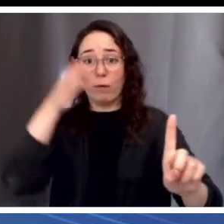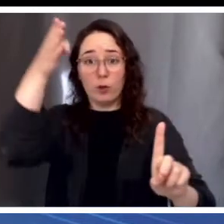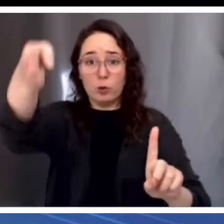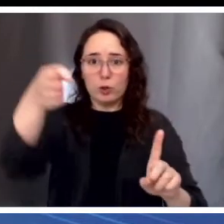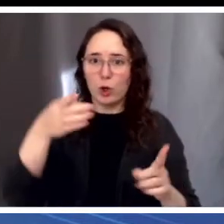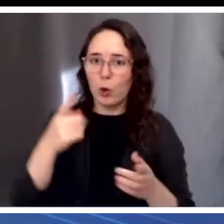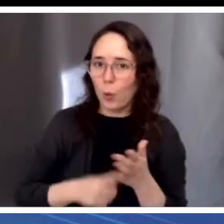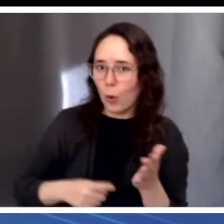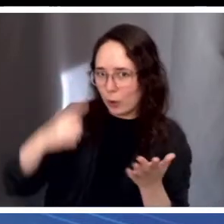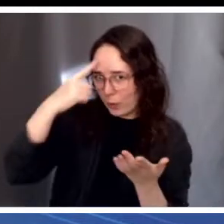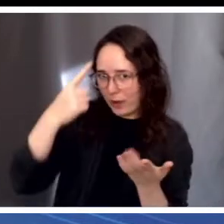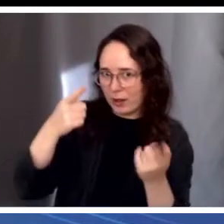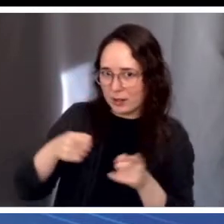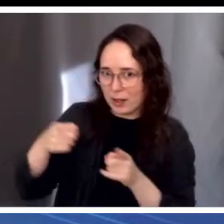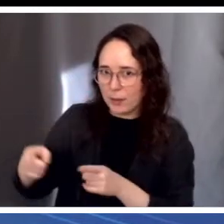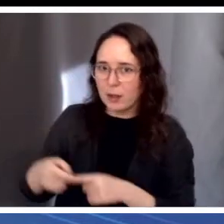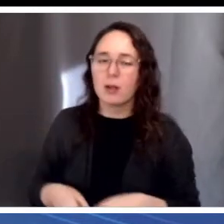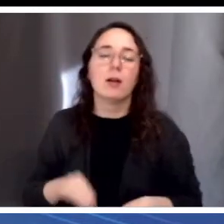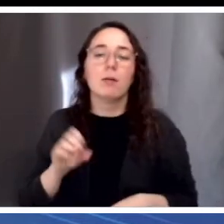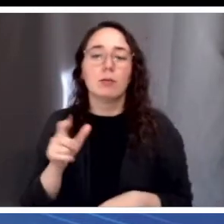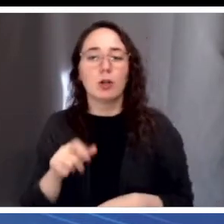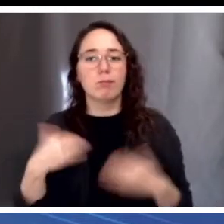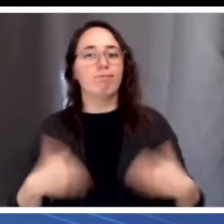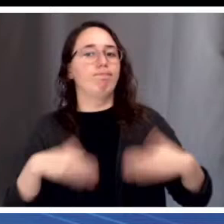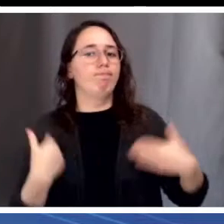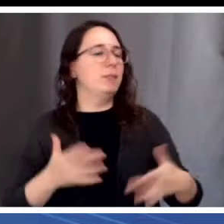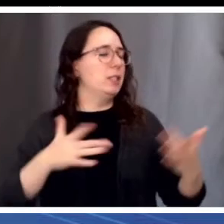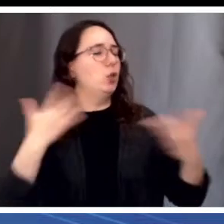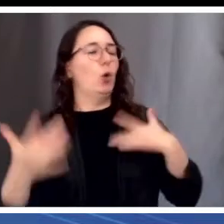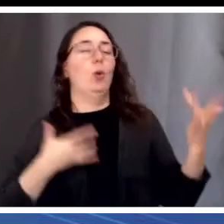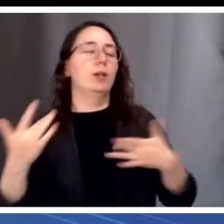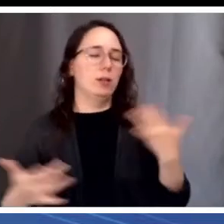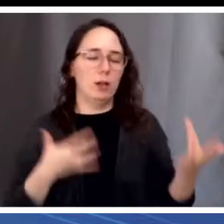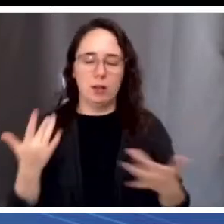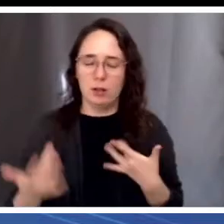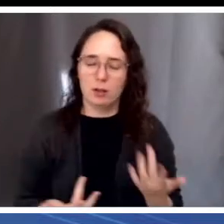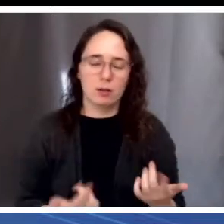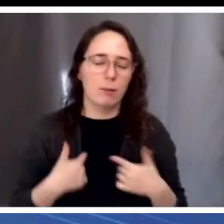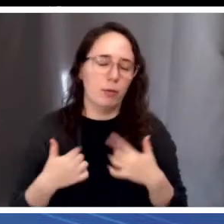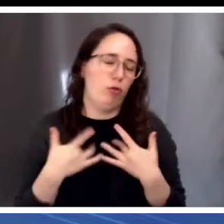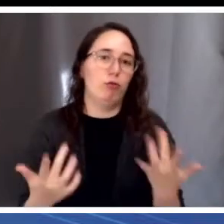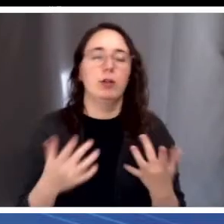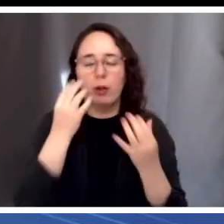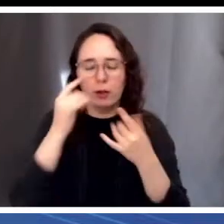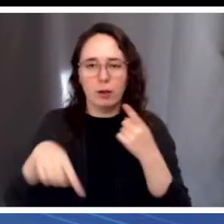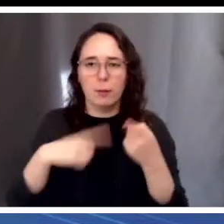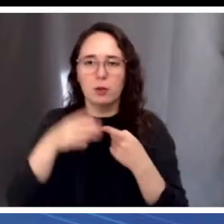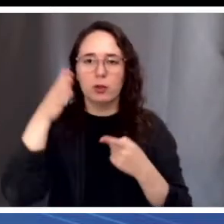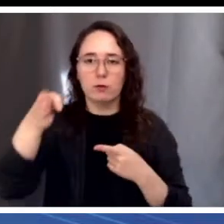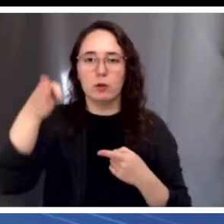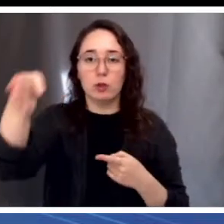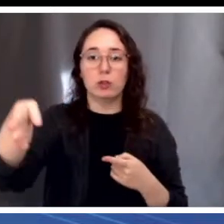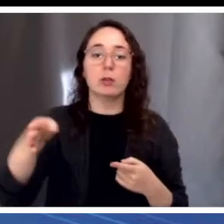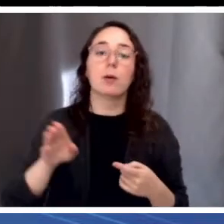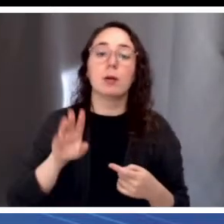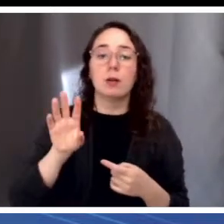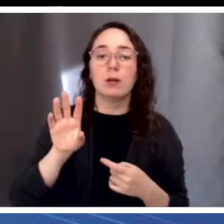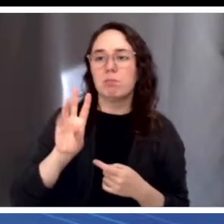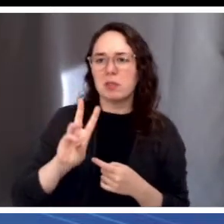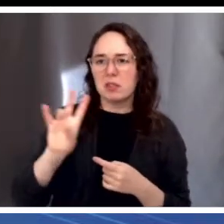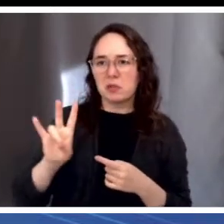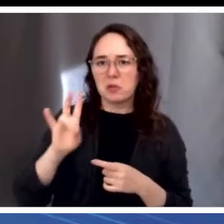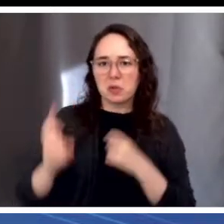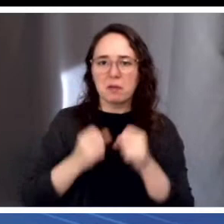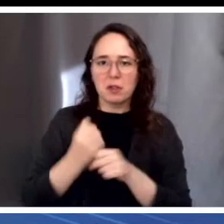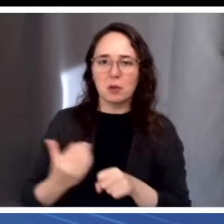you. I am so excited about the future. If you had asked me seven years ago, when I started this, this part of my life and